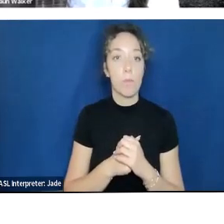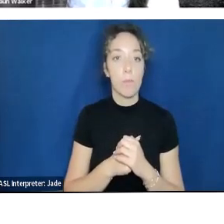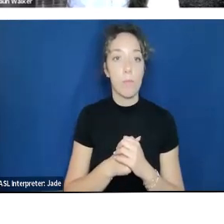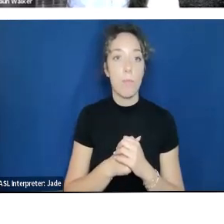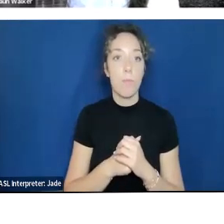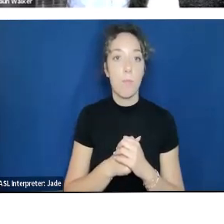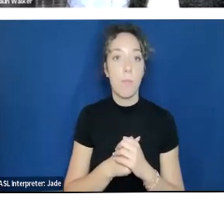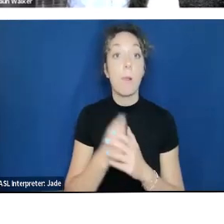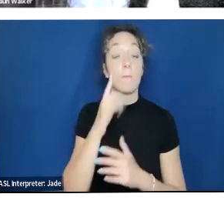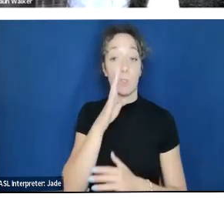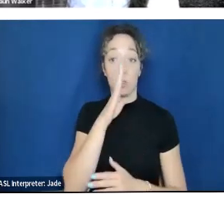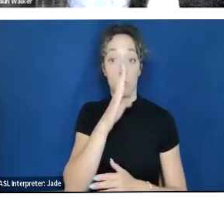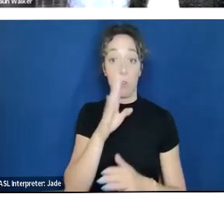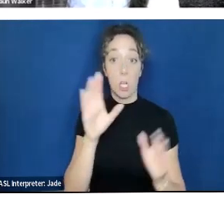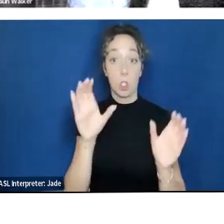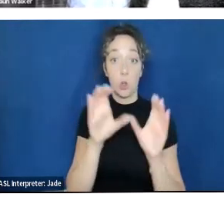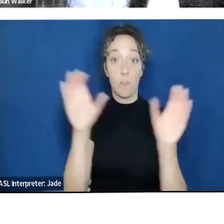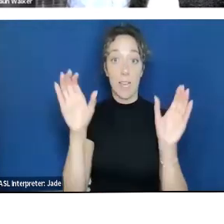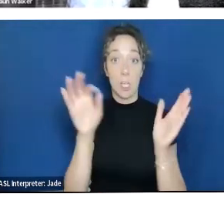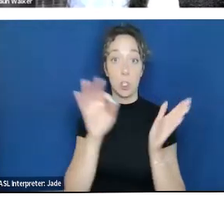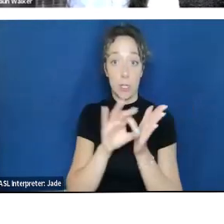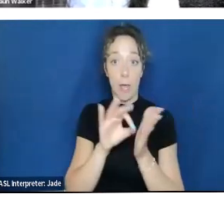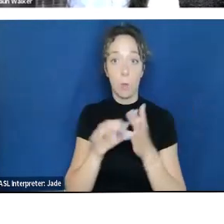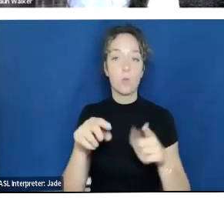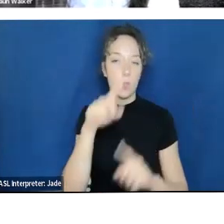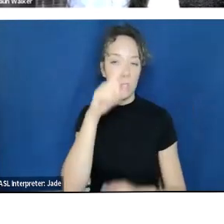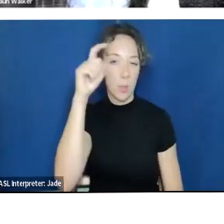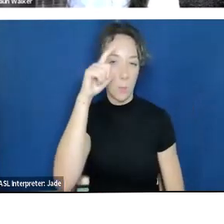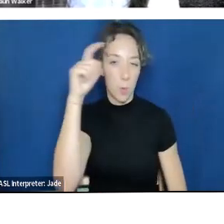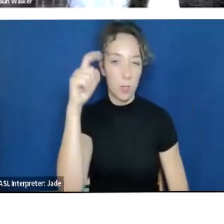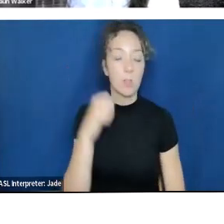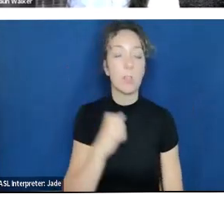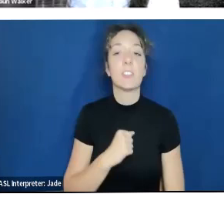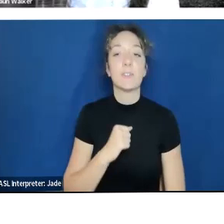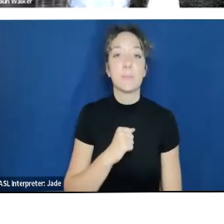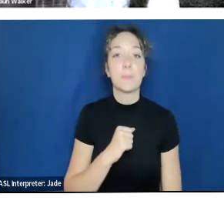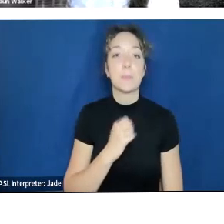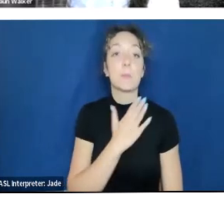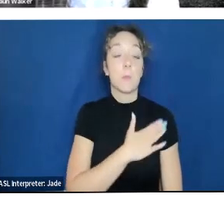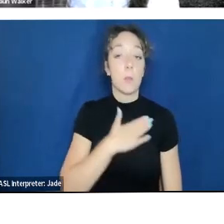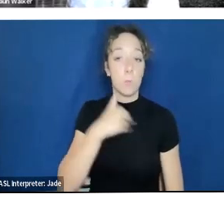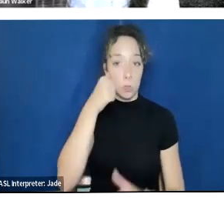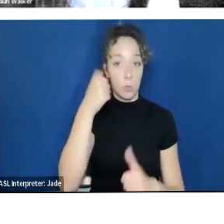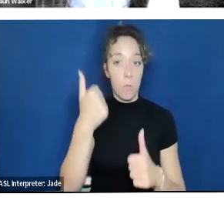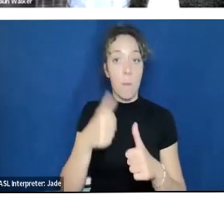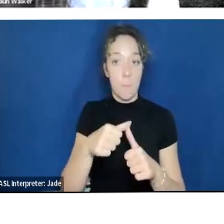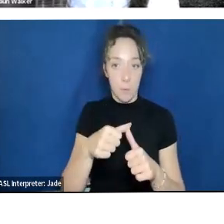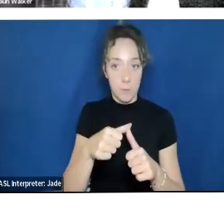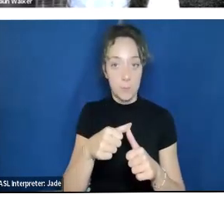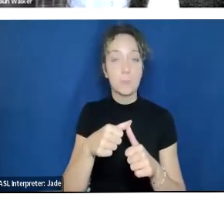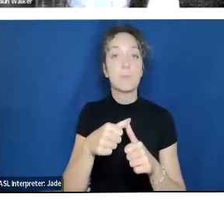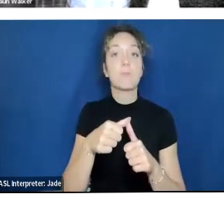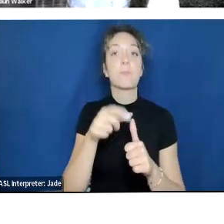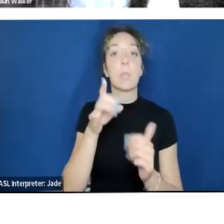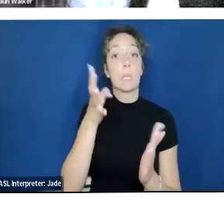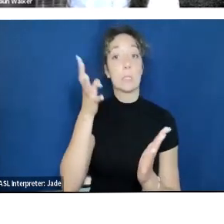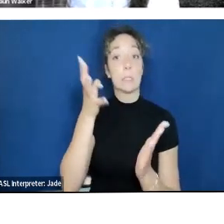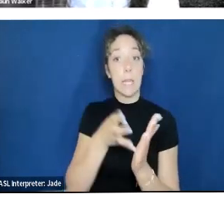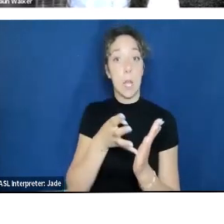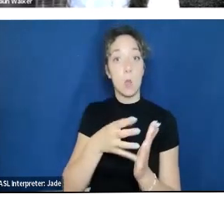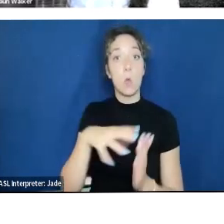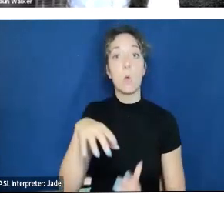For direct certification counts during the summer, please remember to download your